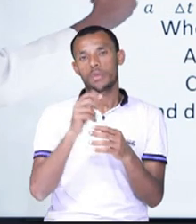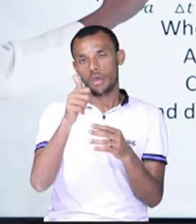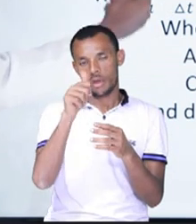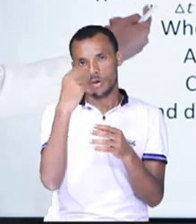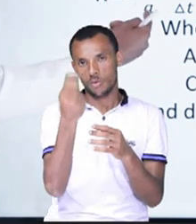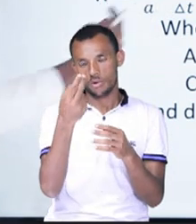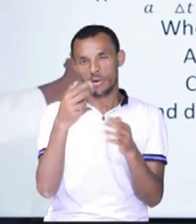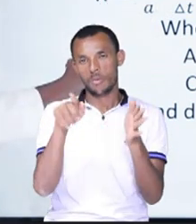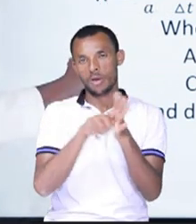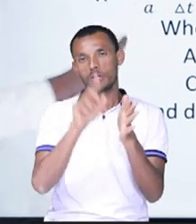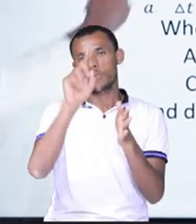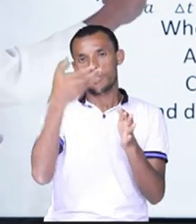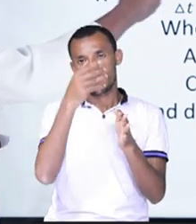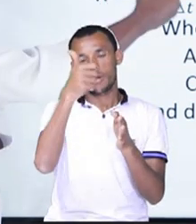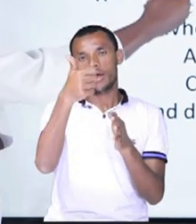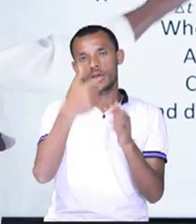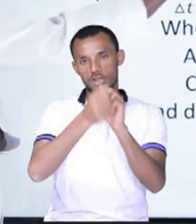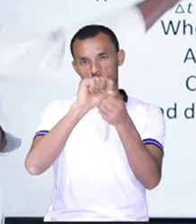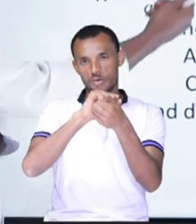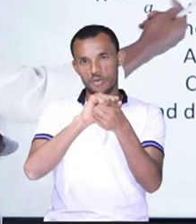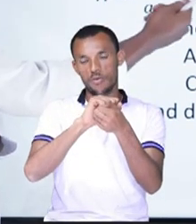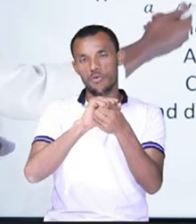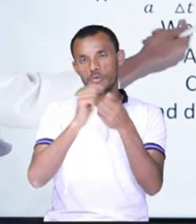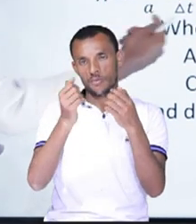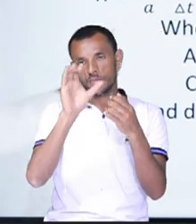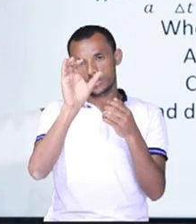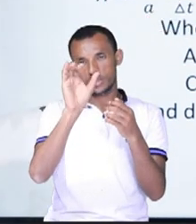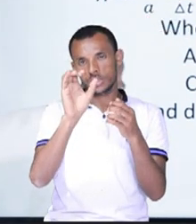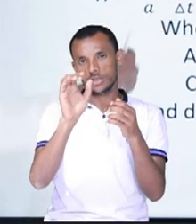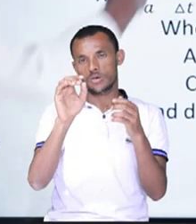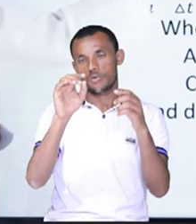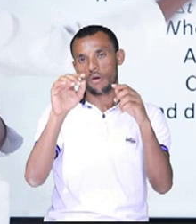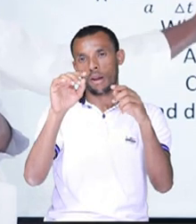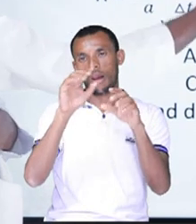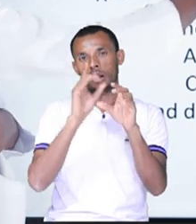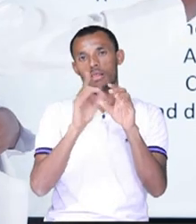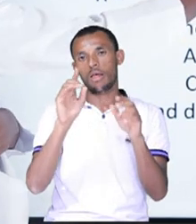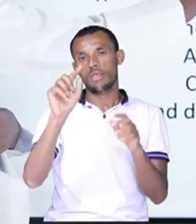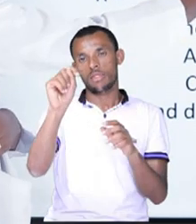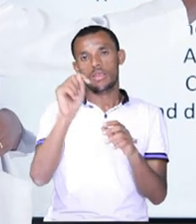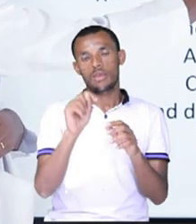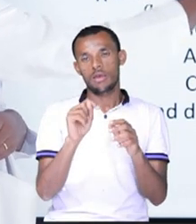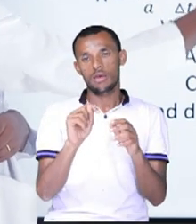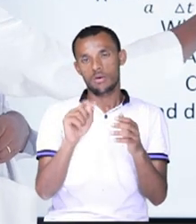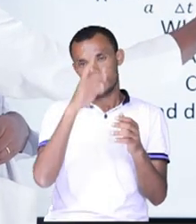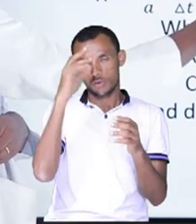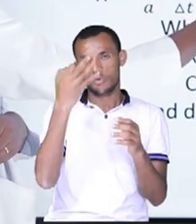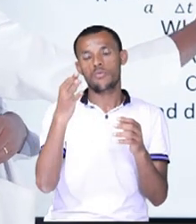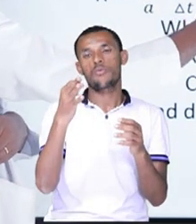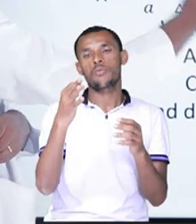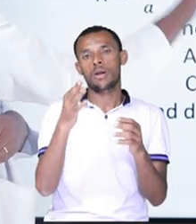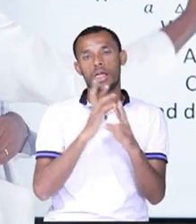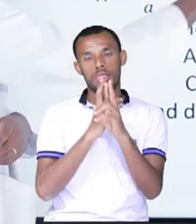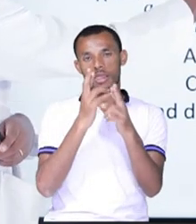uses minus 1 over A, changing concentration of A over delta T. For B, because of reactants,